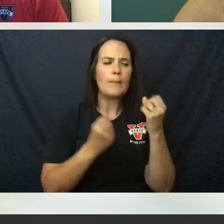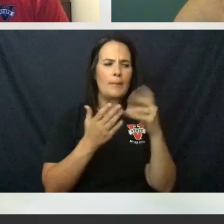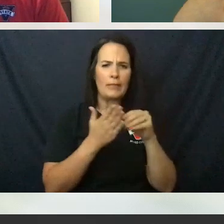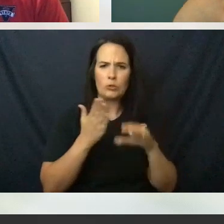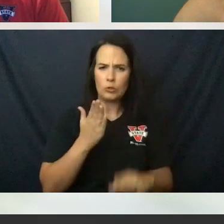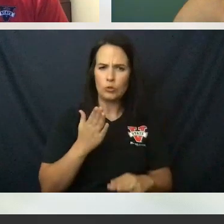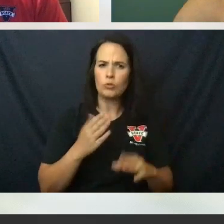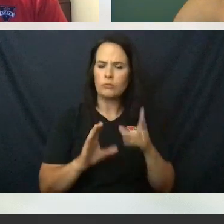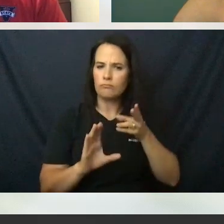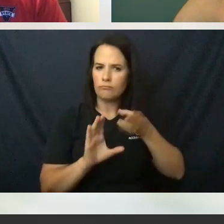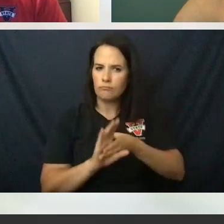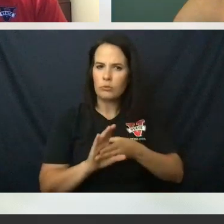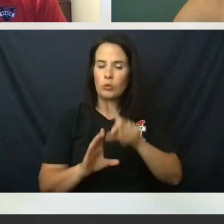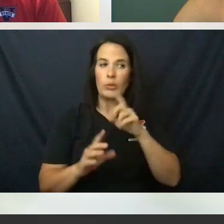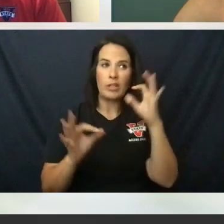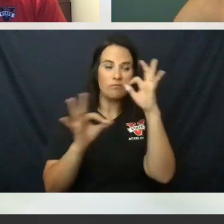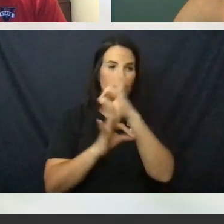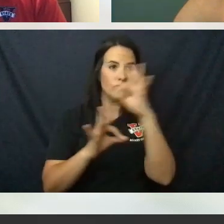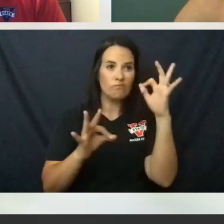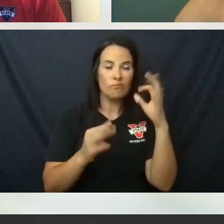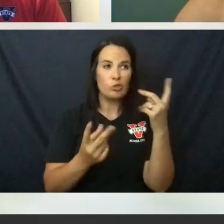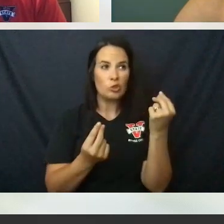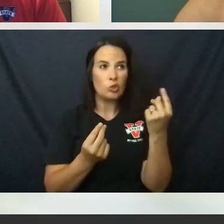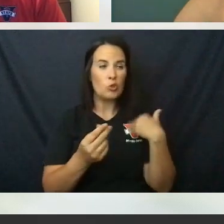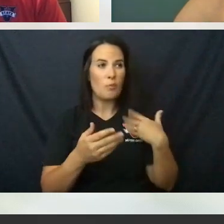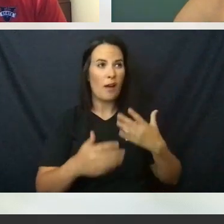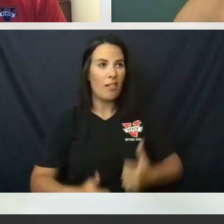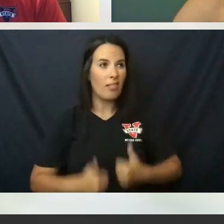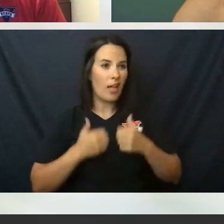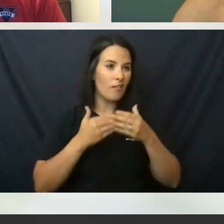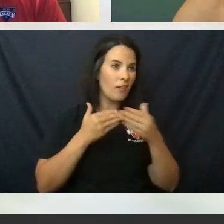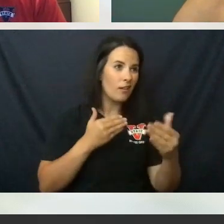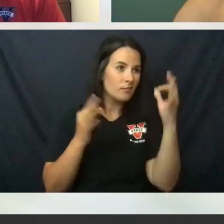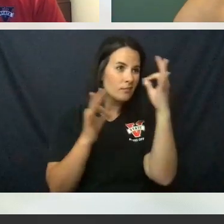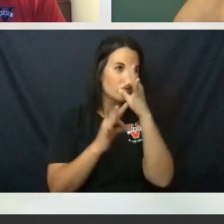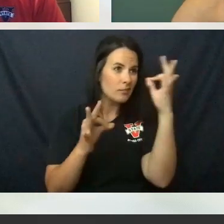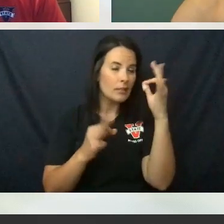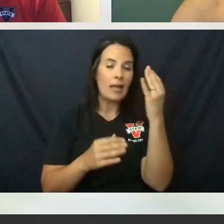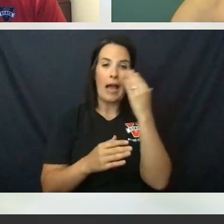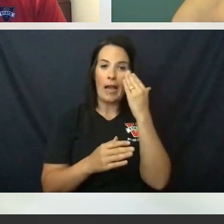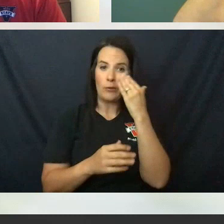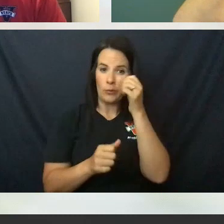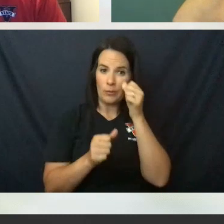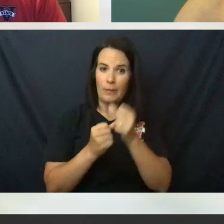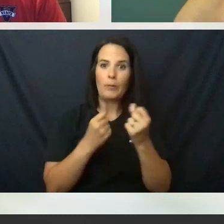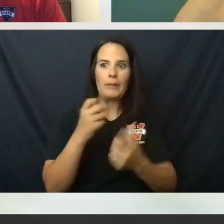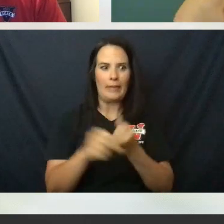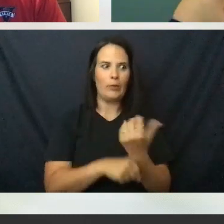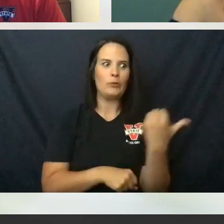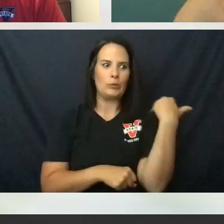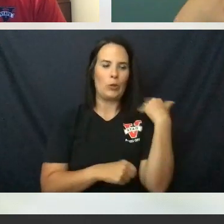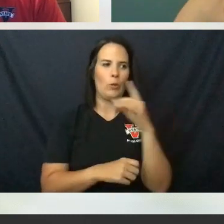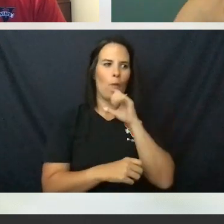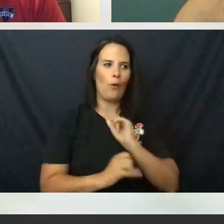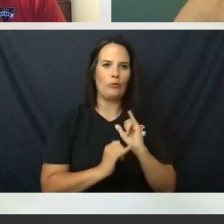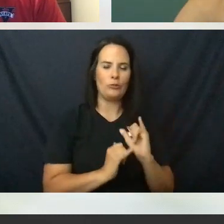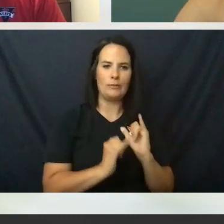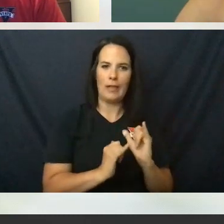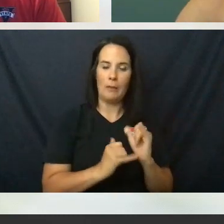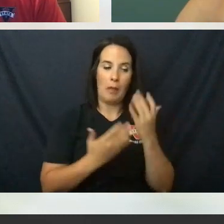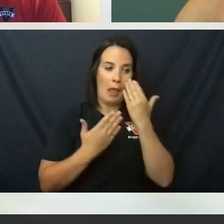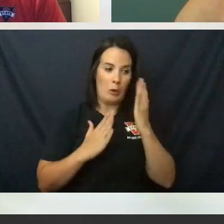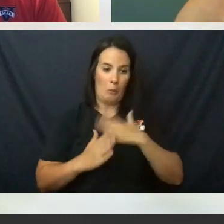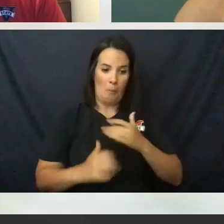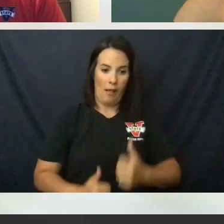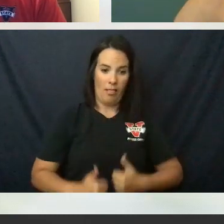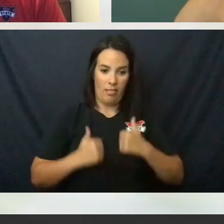that really don't know what they want to do with the rest of their life. I know when I was their age, years ago, I didn't know what I wanted to do with